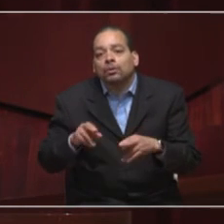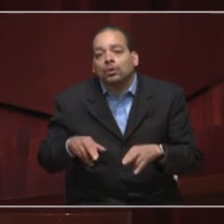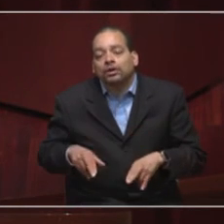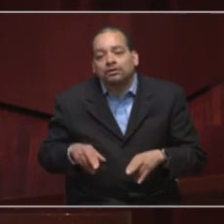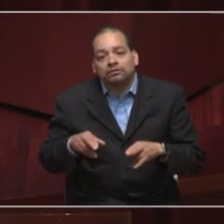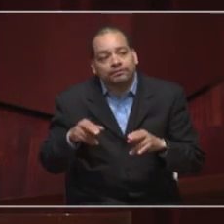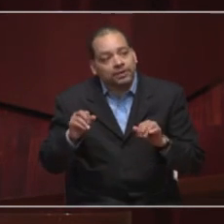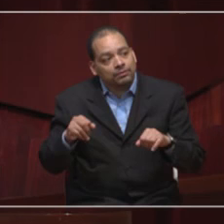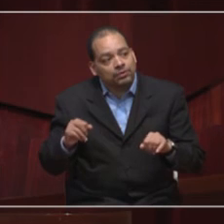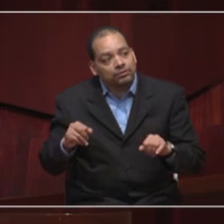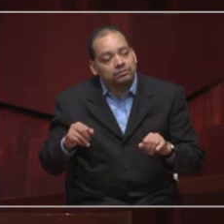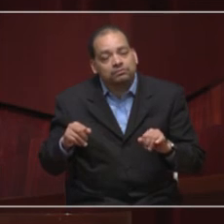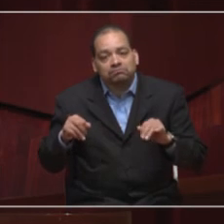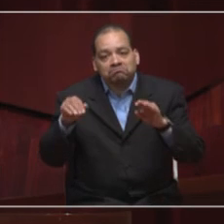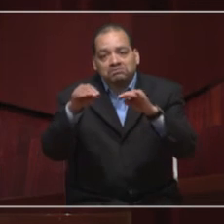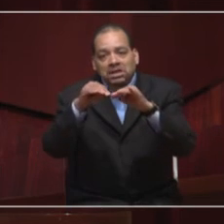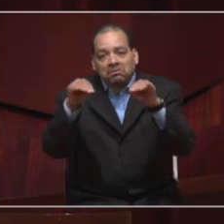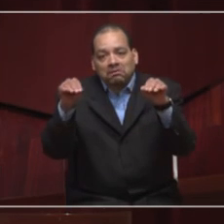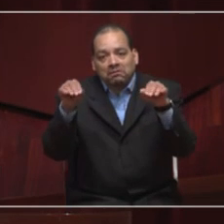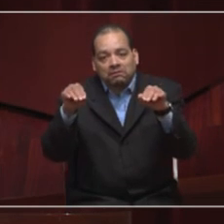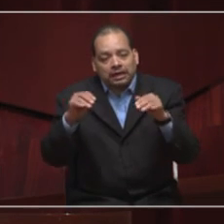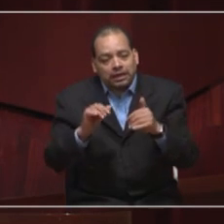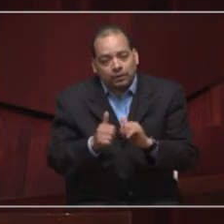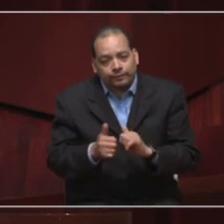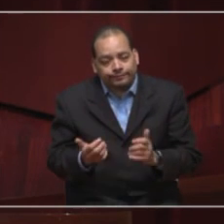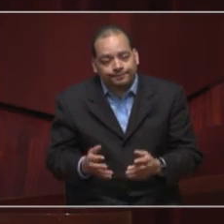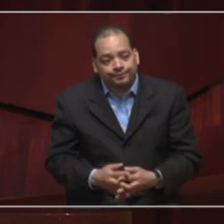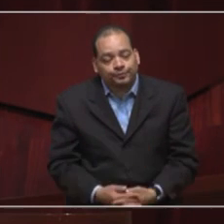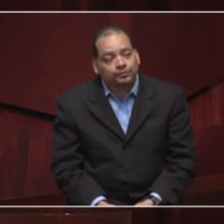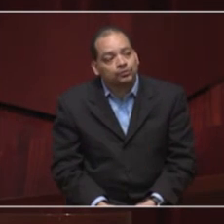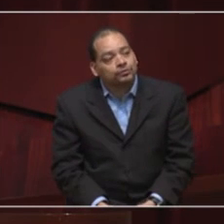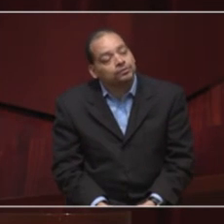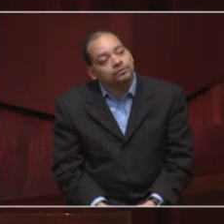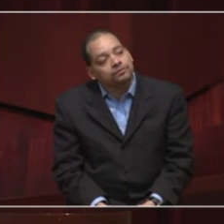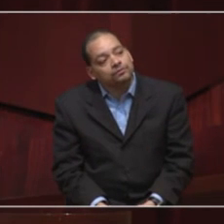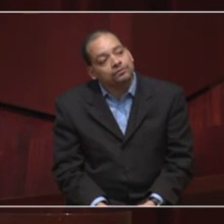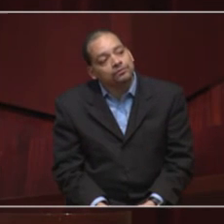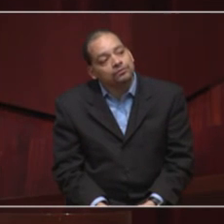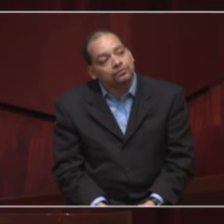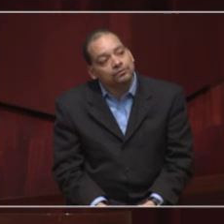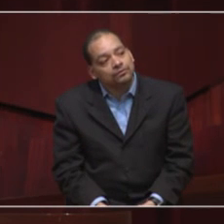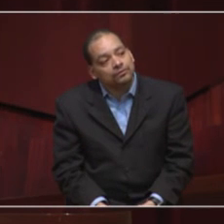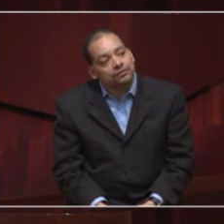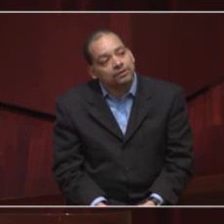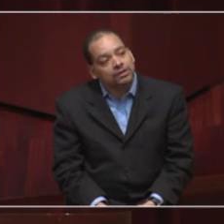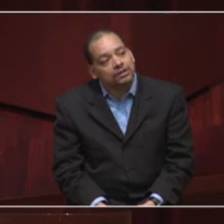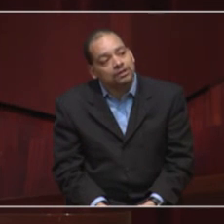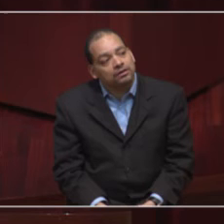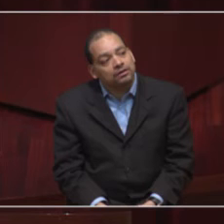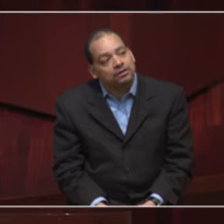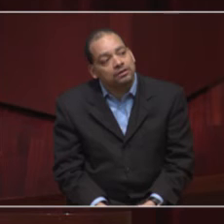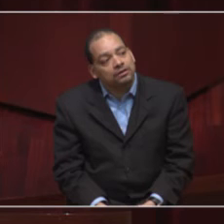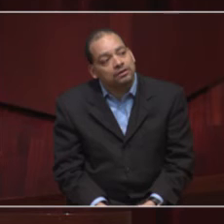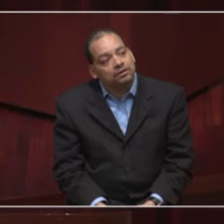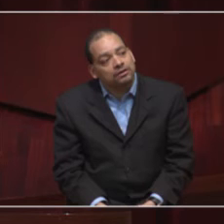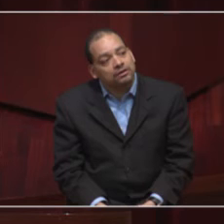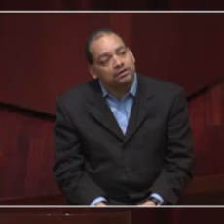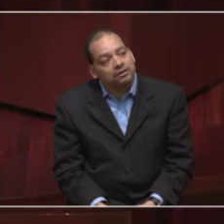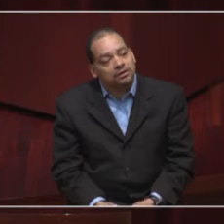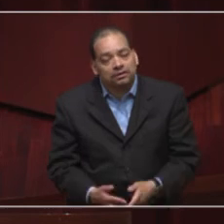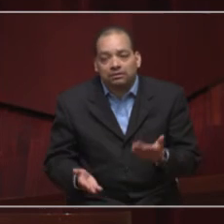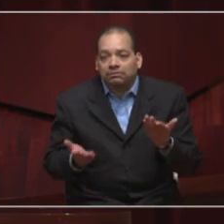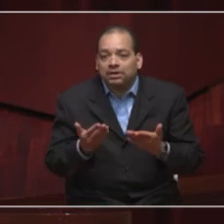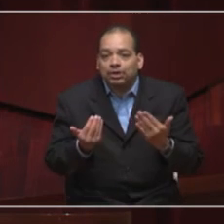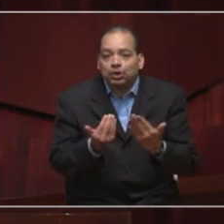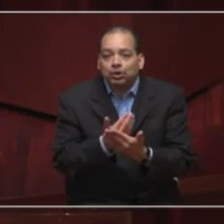the top, so that perhaps there'll be a feature in the new ARCIS